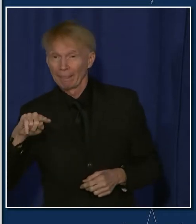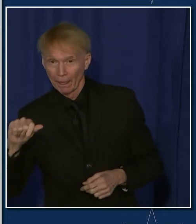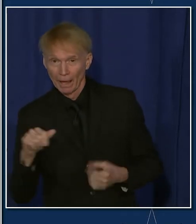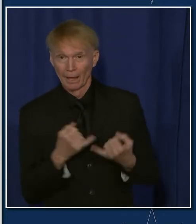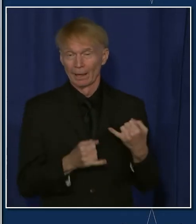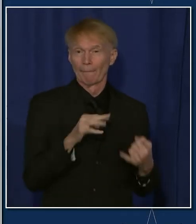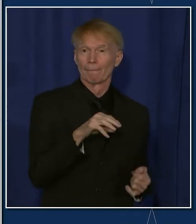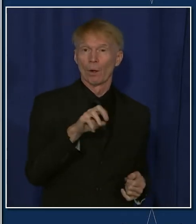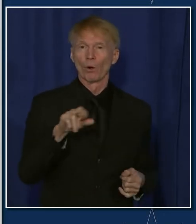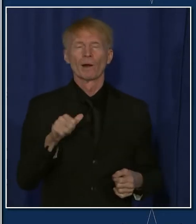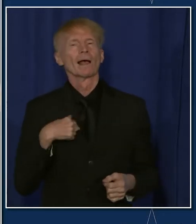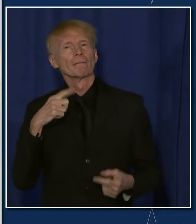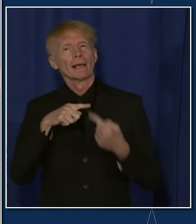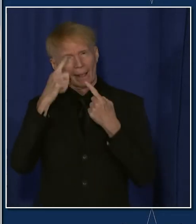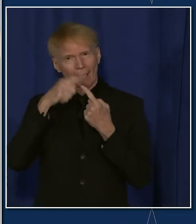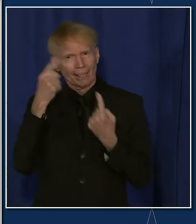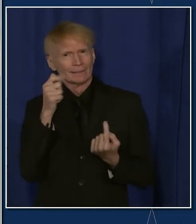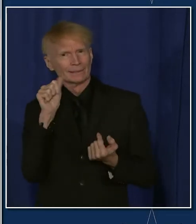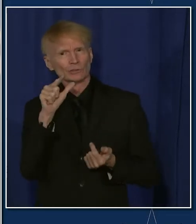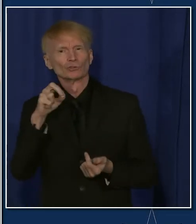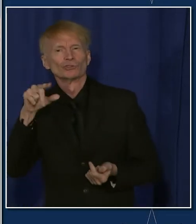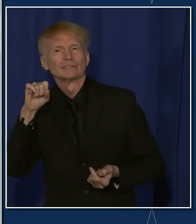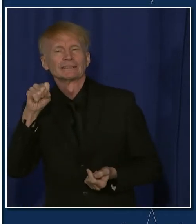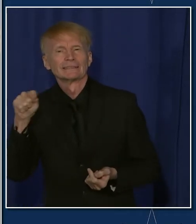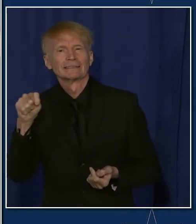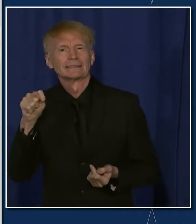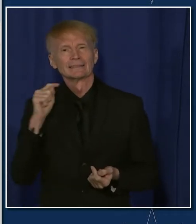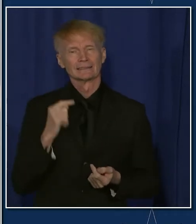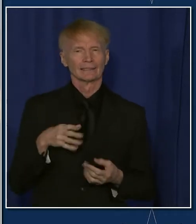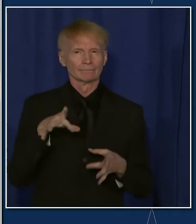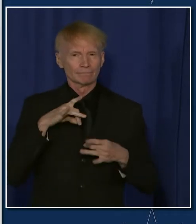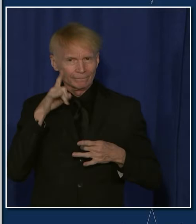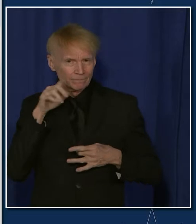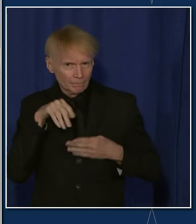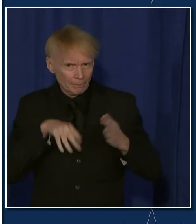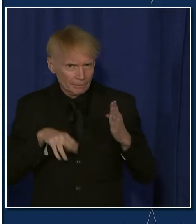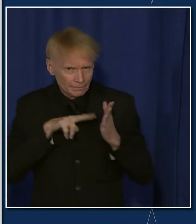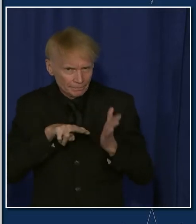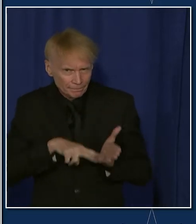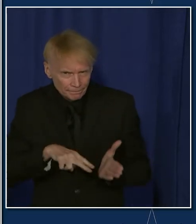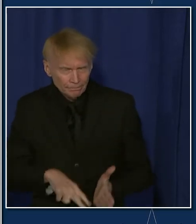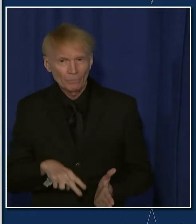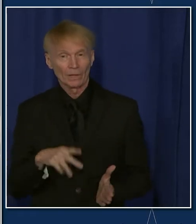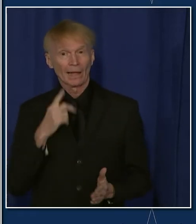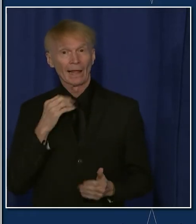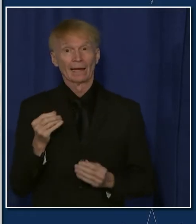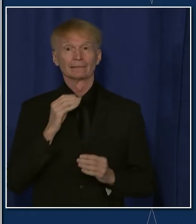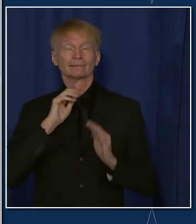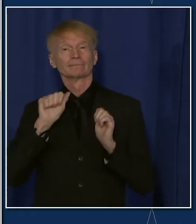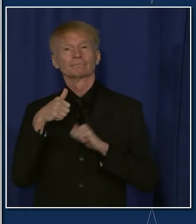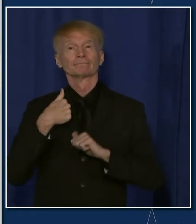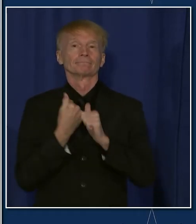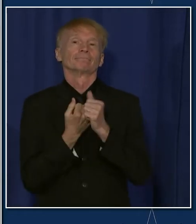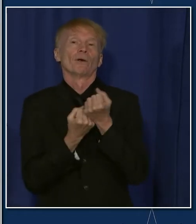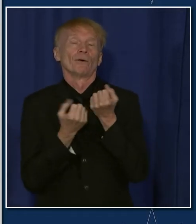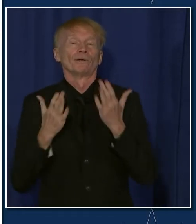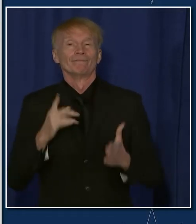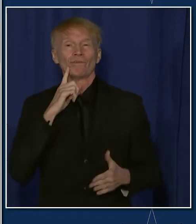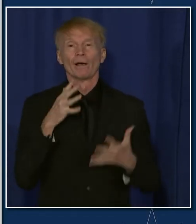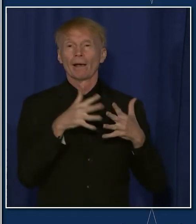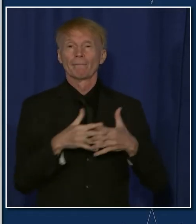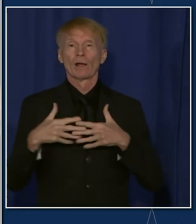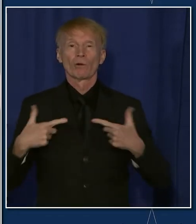allergist immunologist here in Chicago, and I'm volunteer national medical spokesperson for the American Lung Association. I have